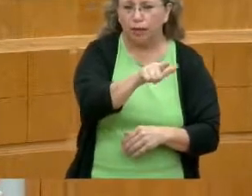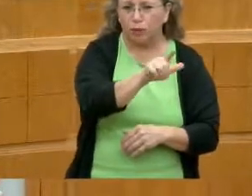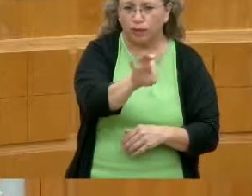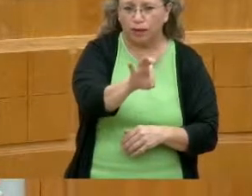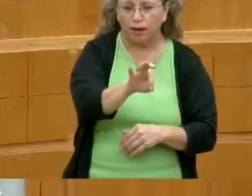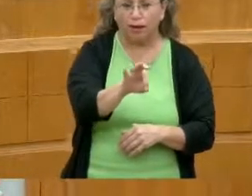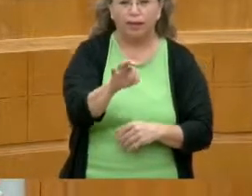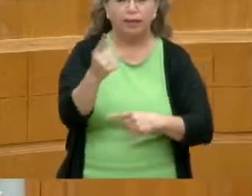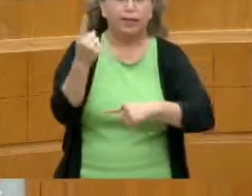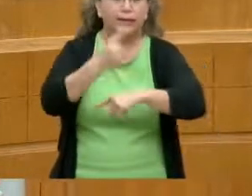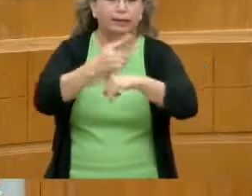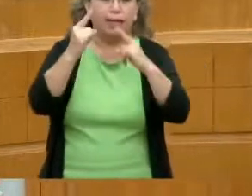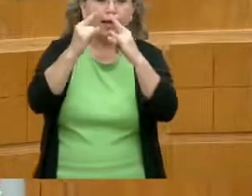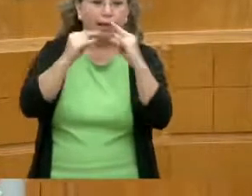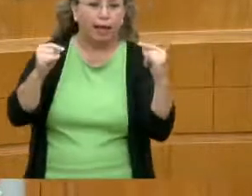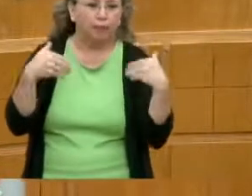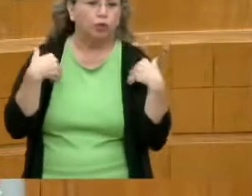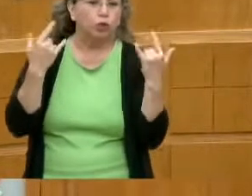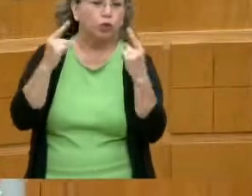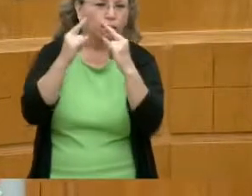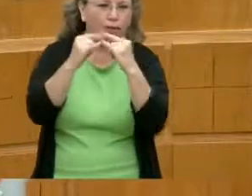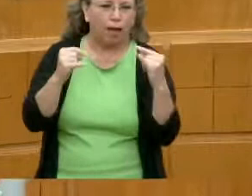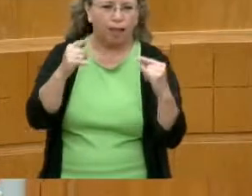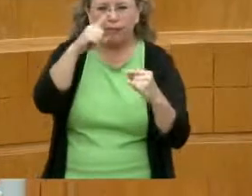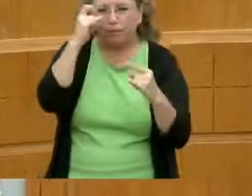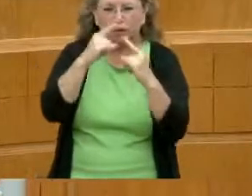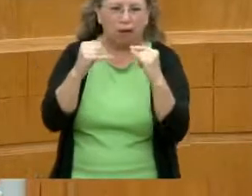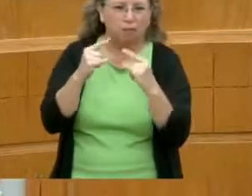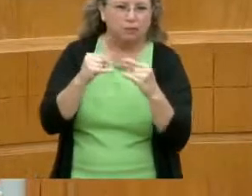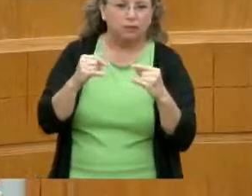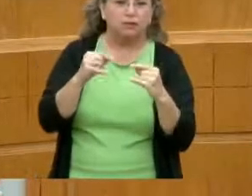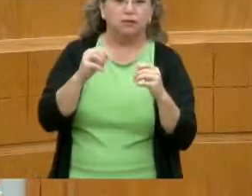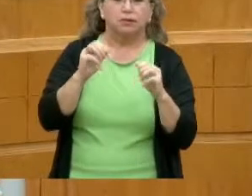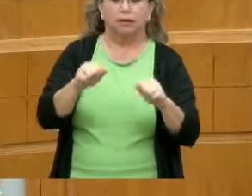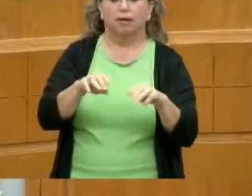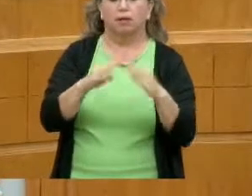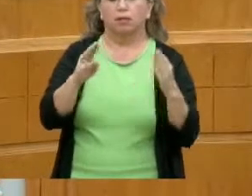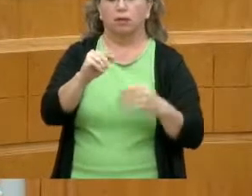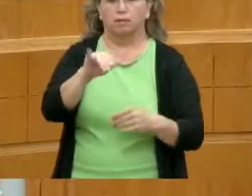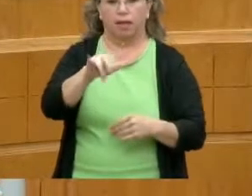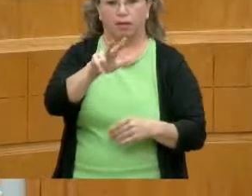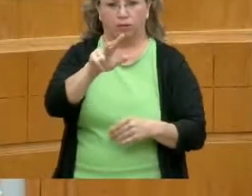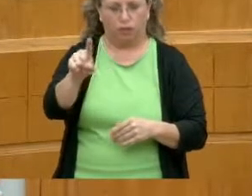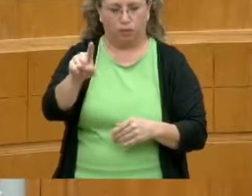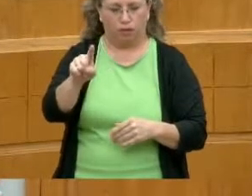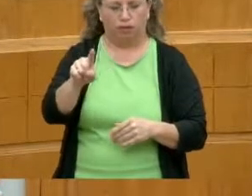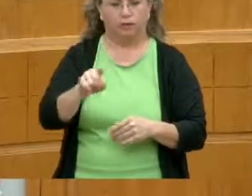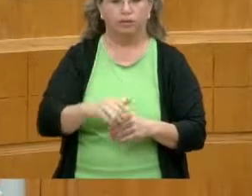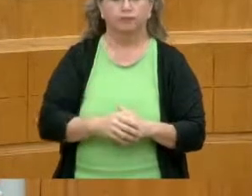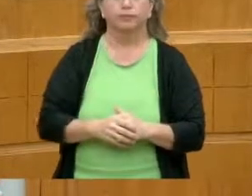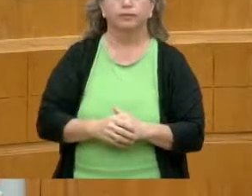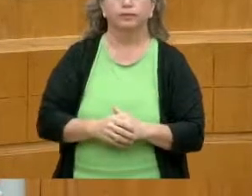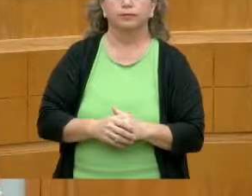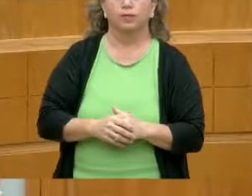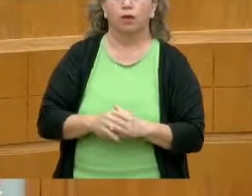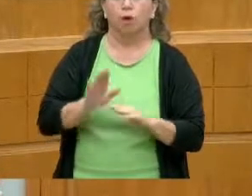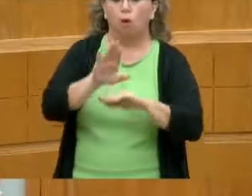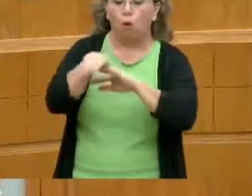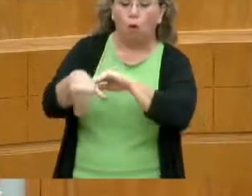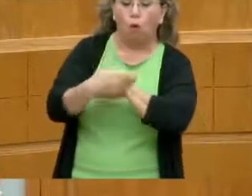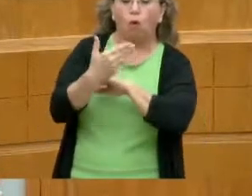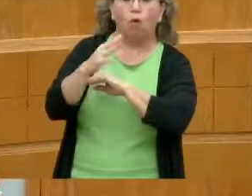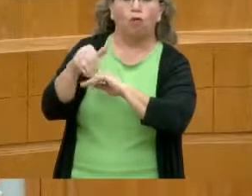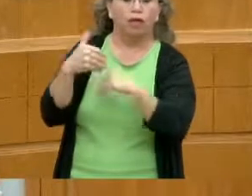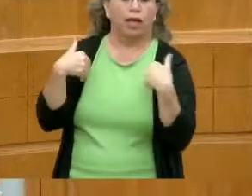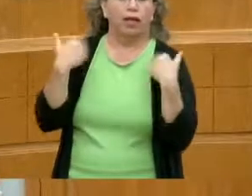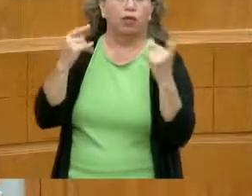the governor's going to allow those, any type of youth or summer camp. May 31, they can begin to do that. Overnight youth camps,